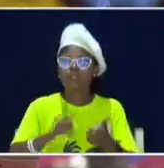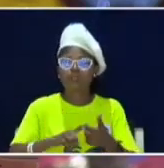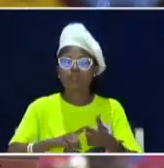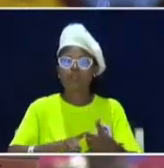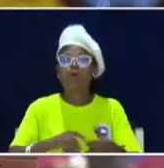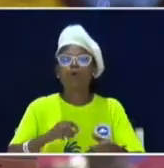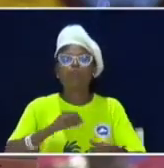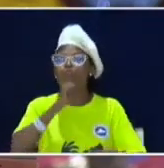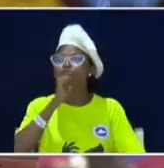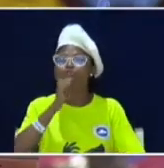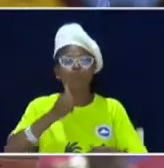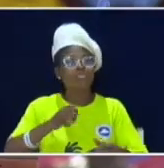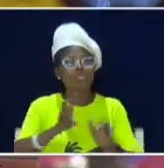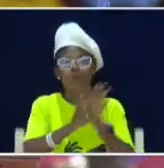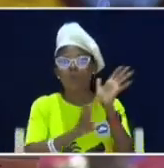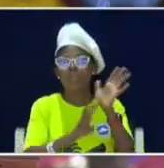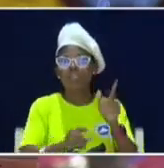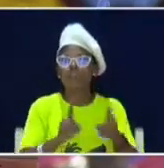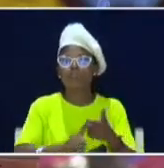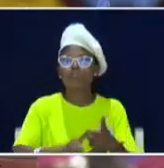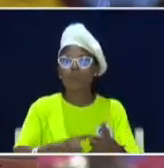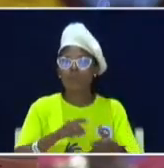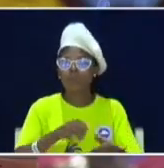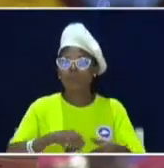up. The eagle is dogged.